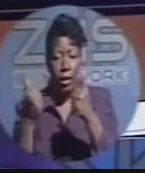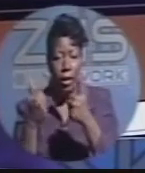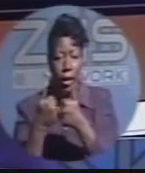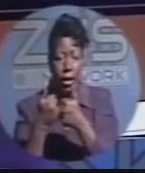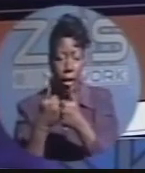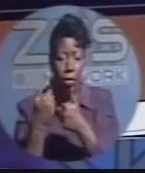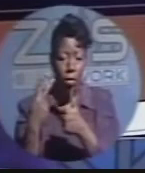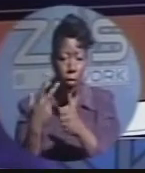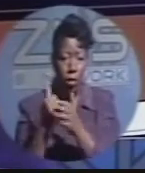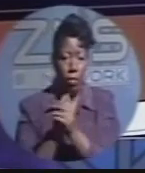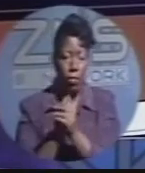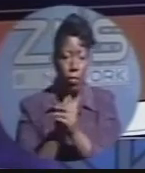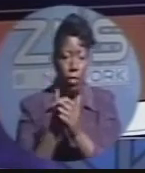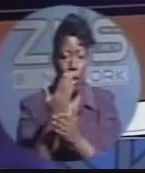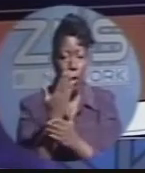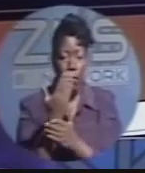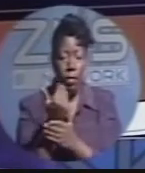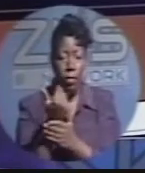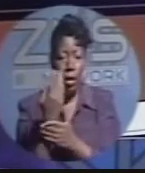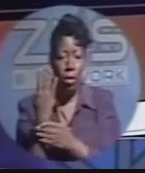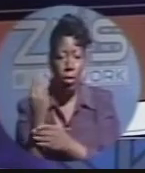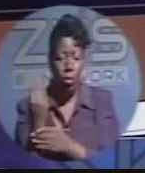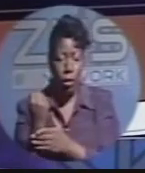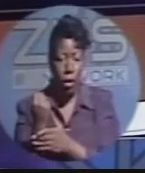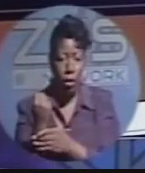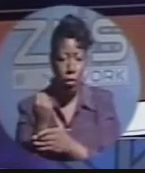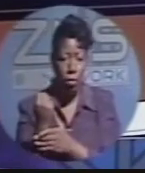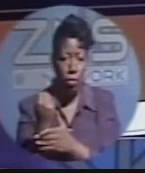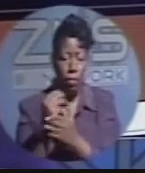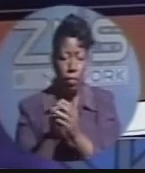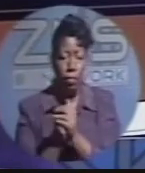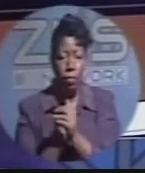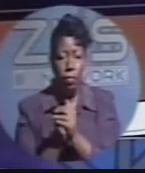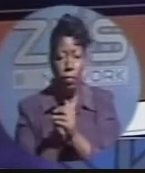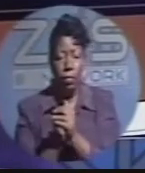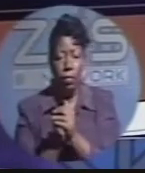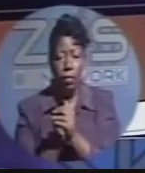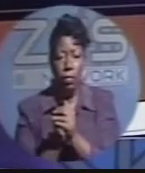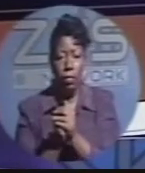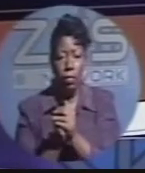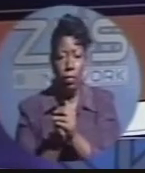biter. Final score, 15-14. Teddy Sweeting was the winning pitcher.